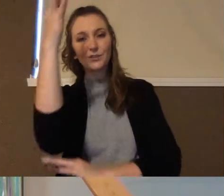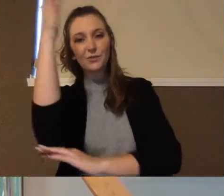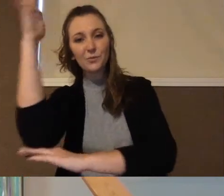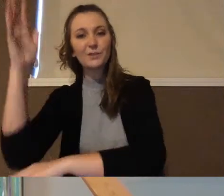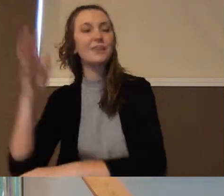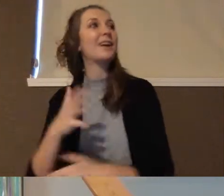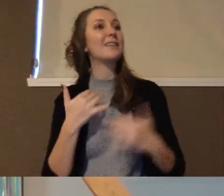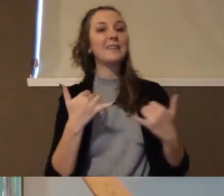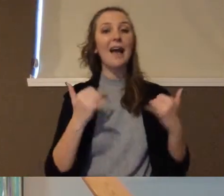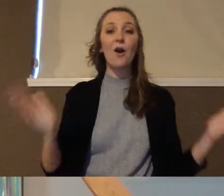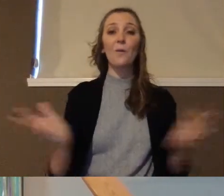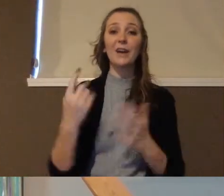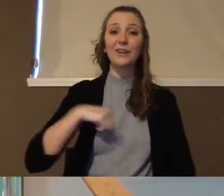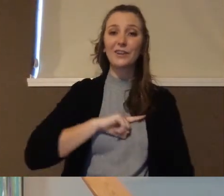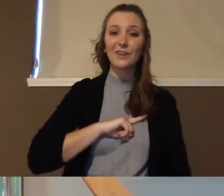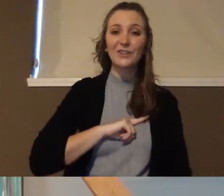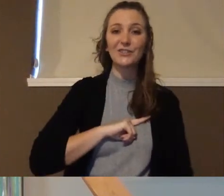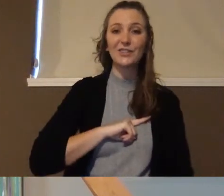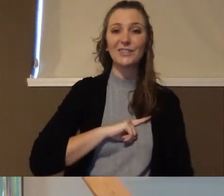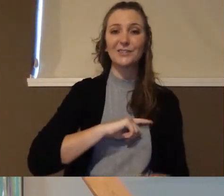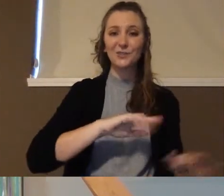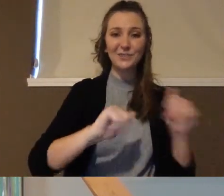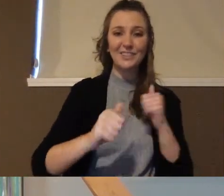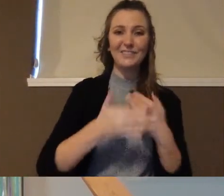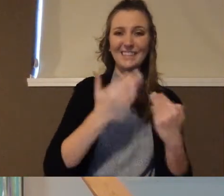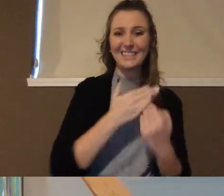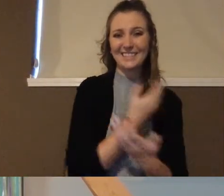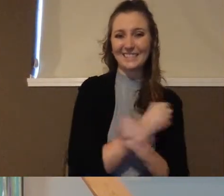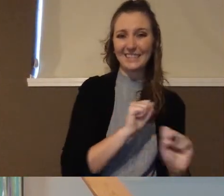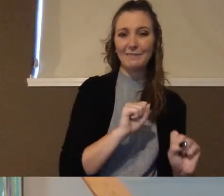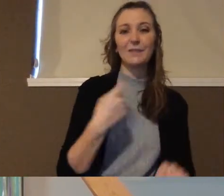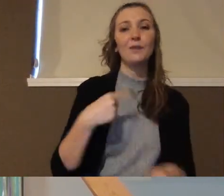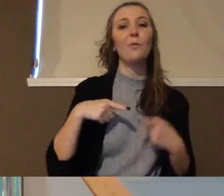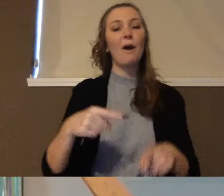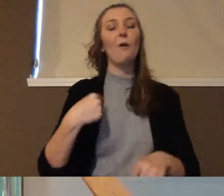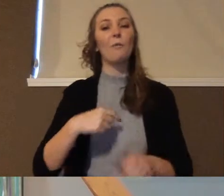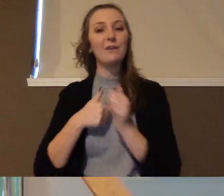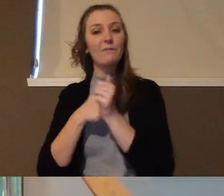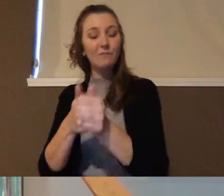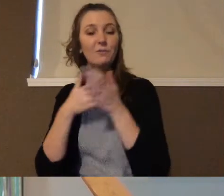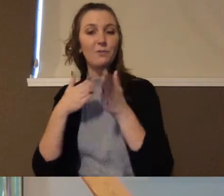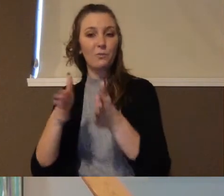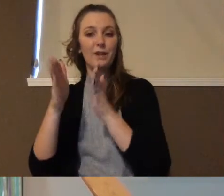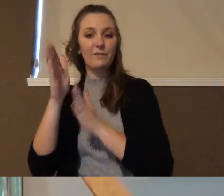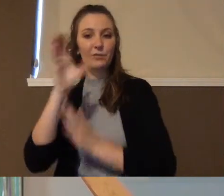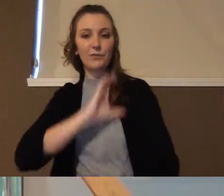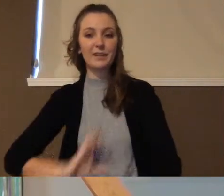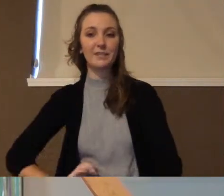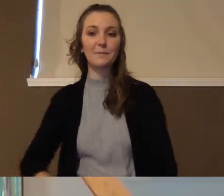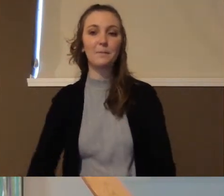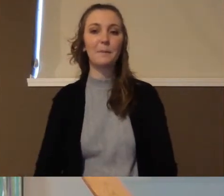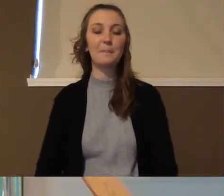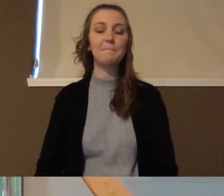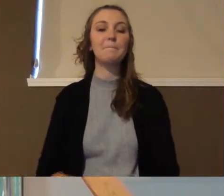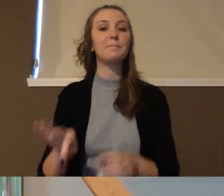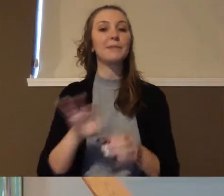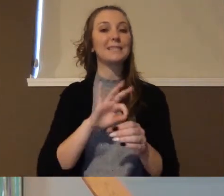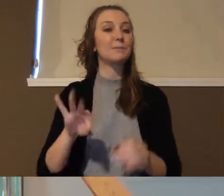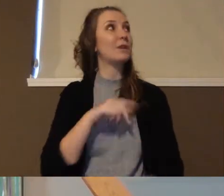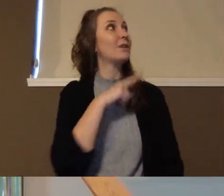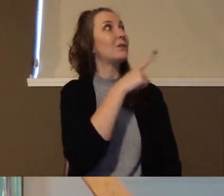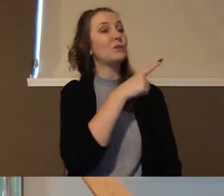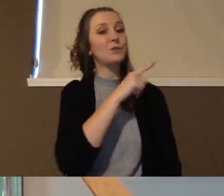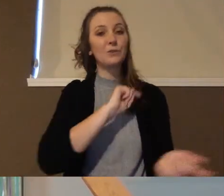stir us out of ease and safety as we follow the way of Christ. Spirit, you